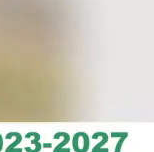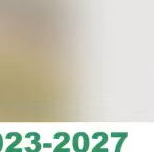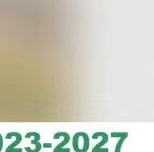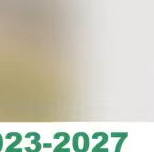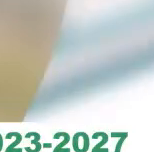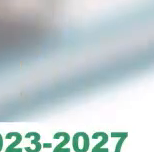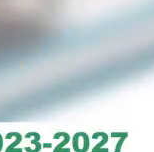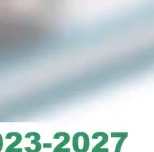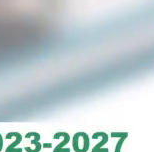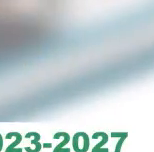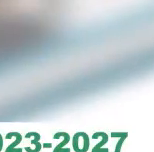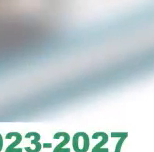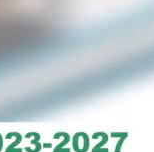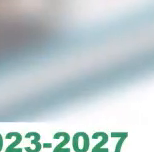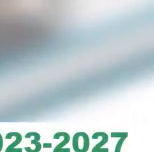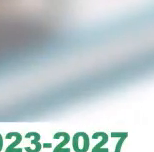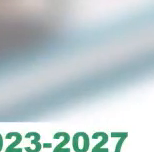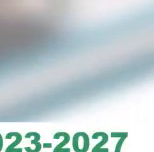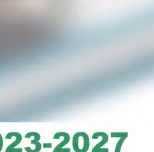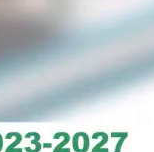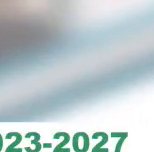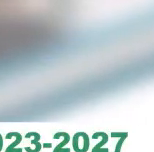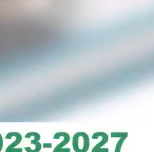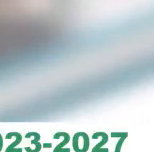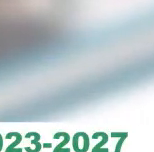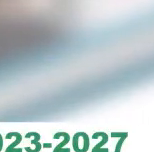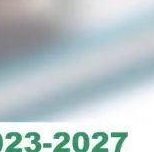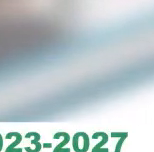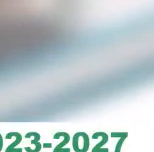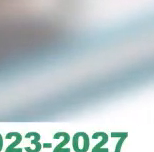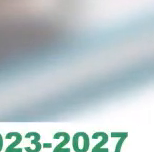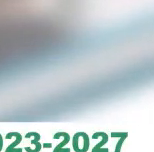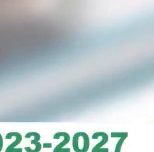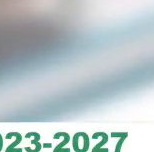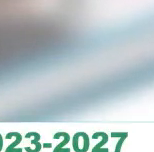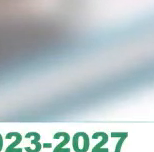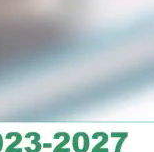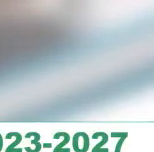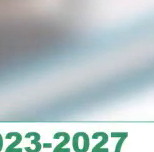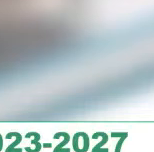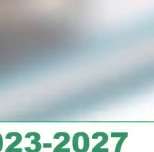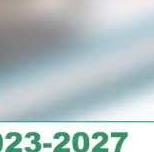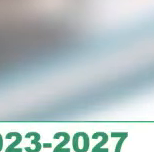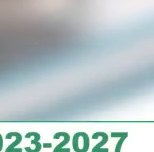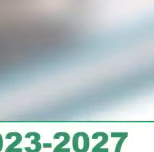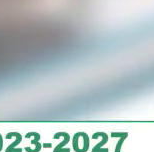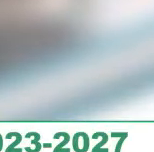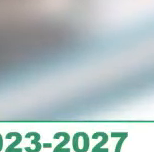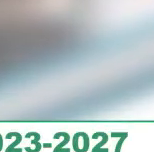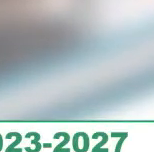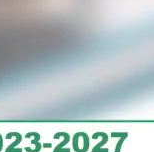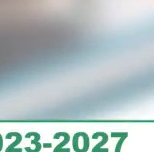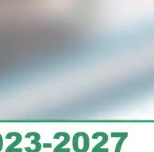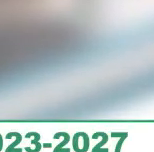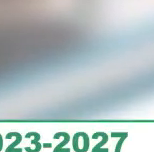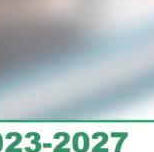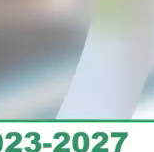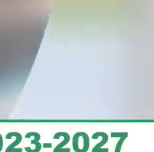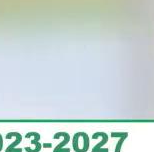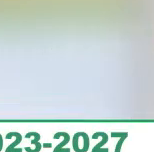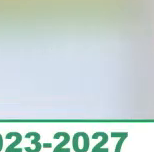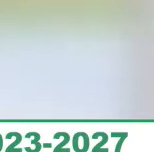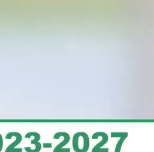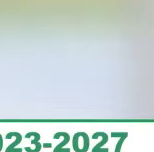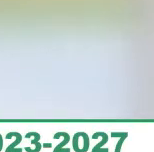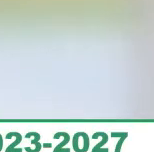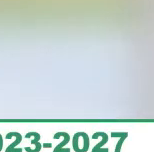country to the next long-term development blueprint. The objectives of BETA are bringing down the cost of living, eradicating